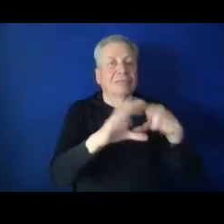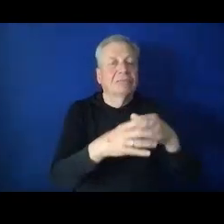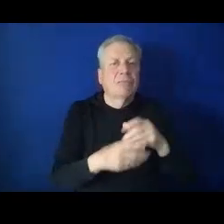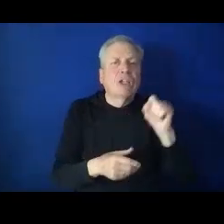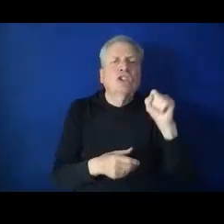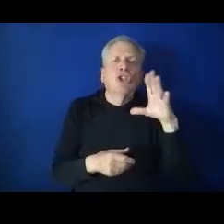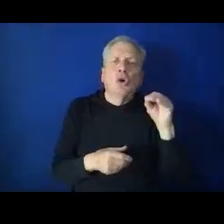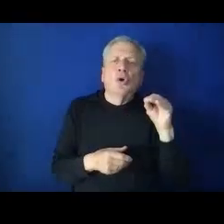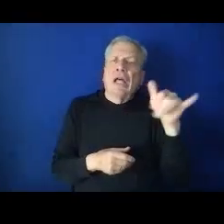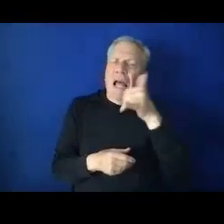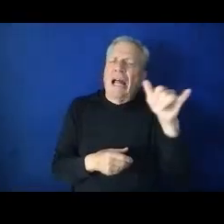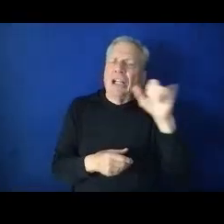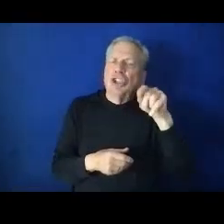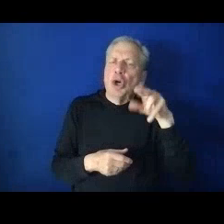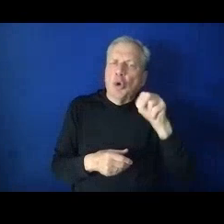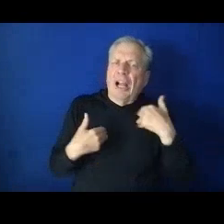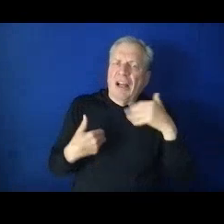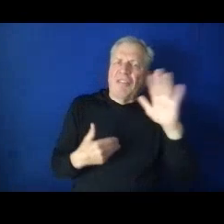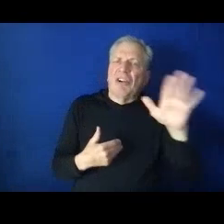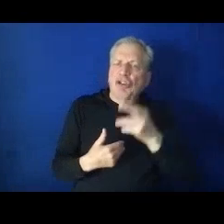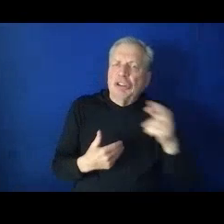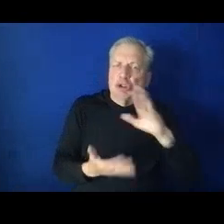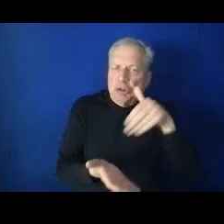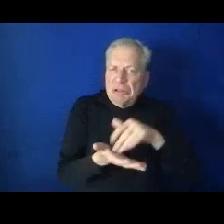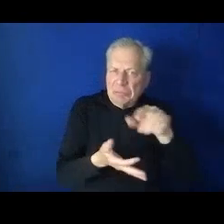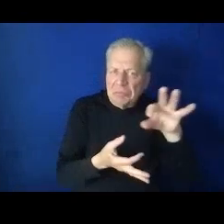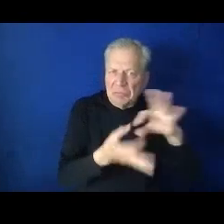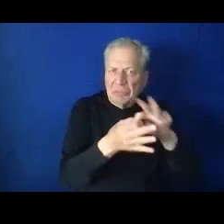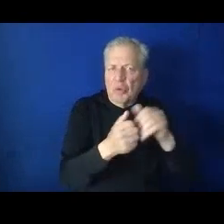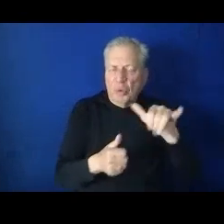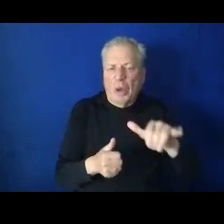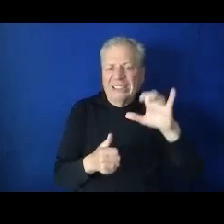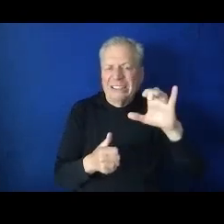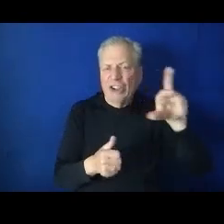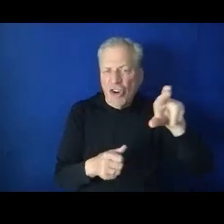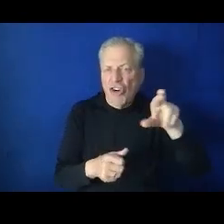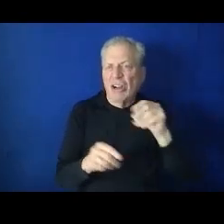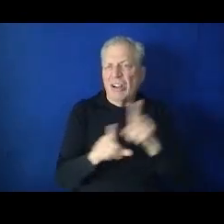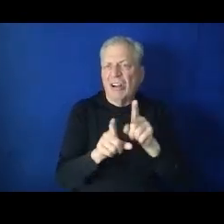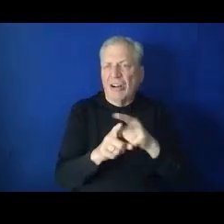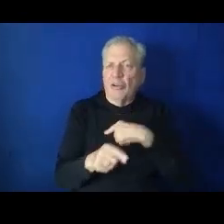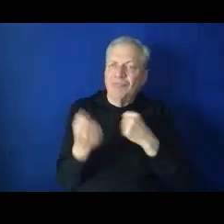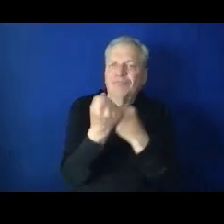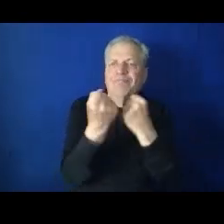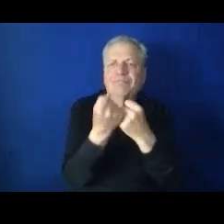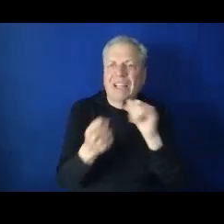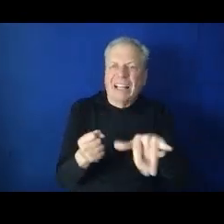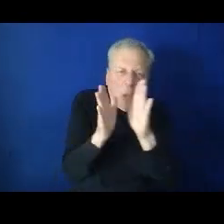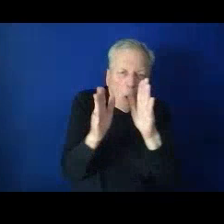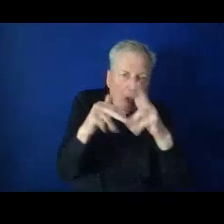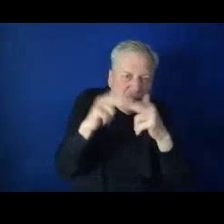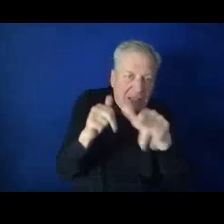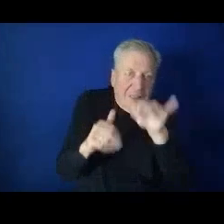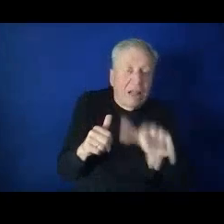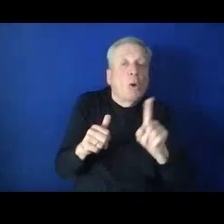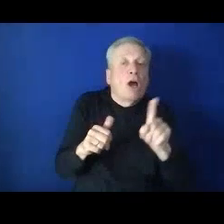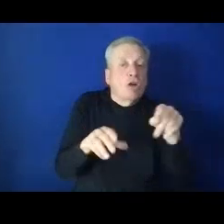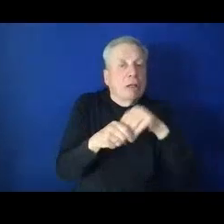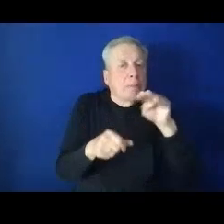So Yellowstone Center for Resources, I'm the division chief for the YCR. Of course, I had to give a plug for us in our little building here. This is located in